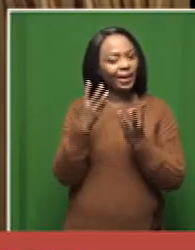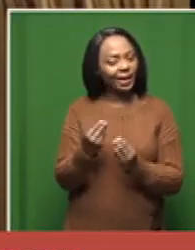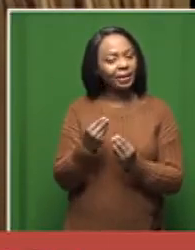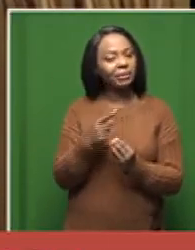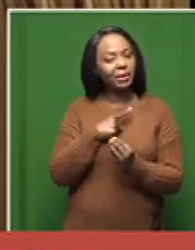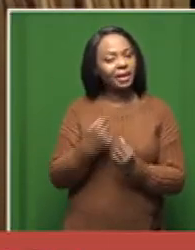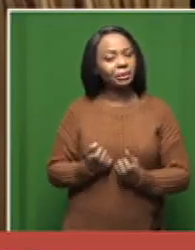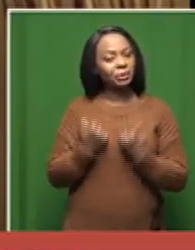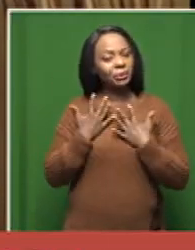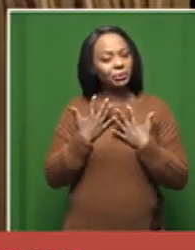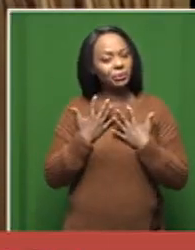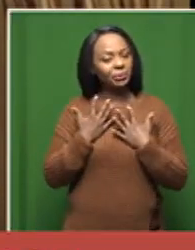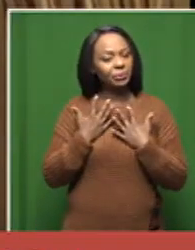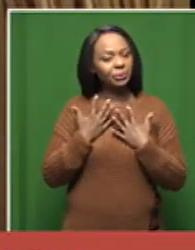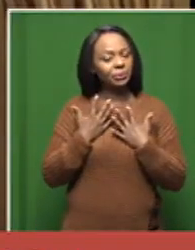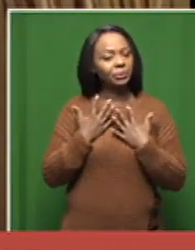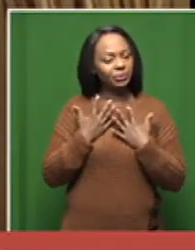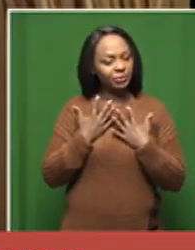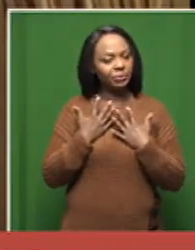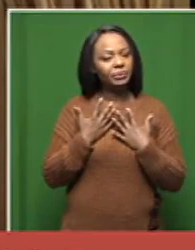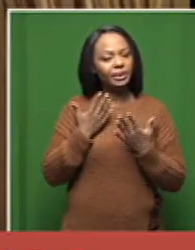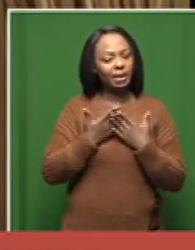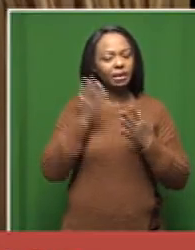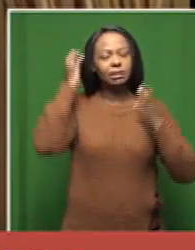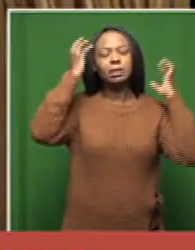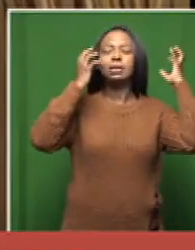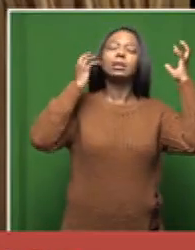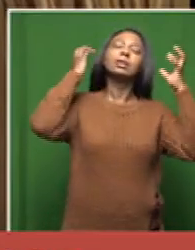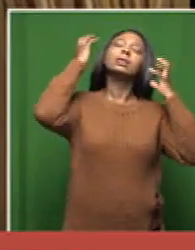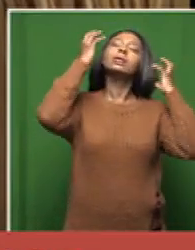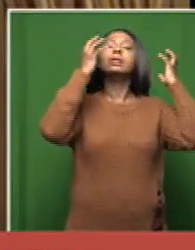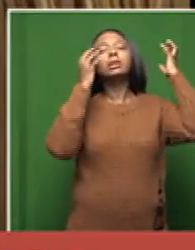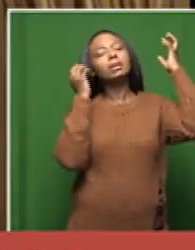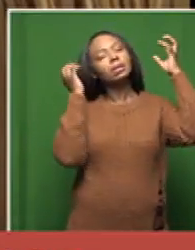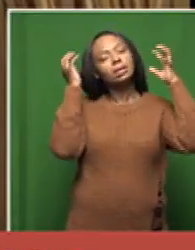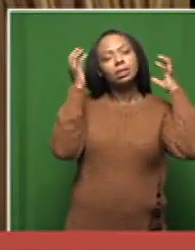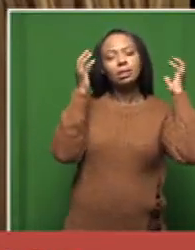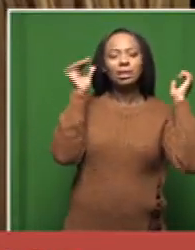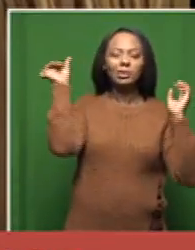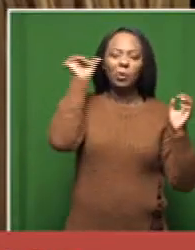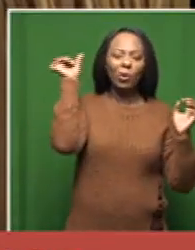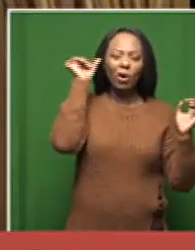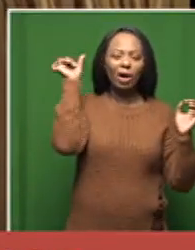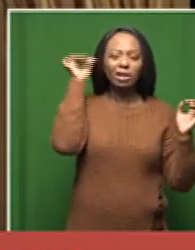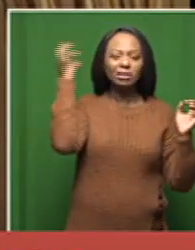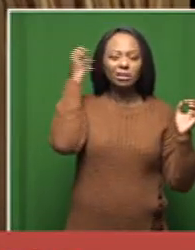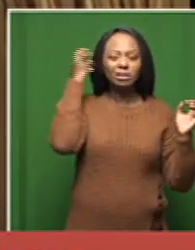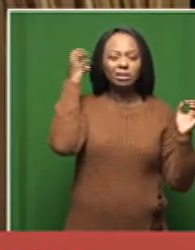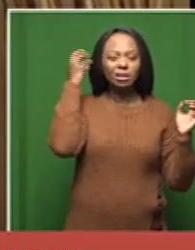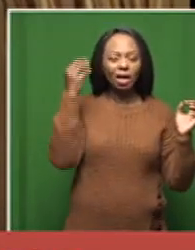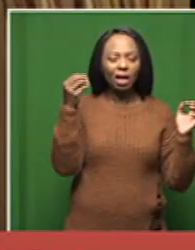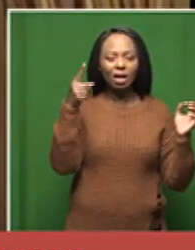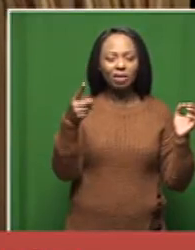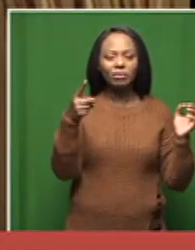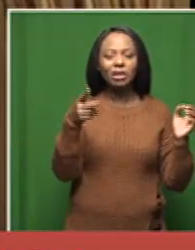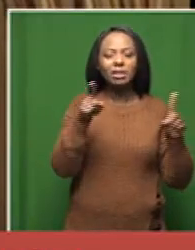well, you get this vertigo, dizziness, zinging noises, the tinnitus, very common. Abdominal